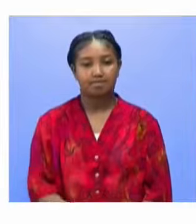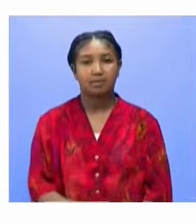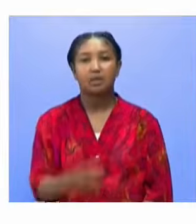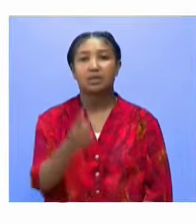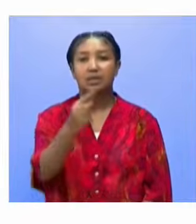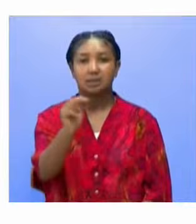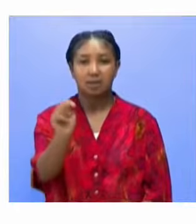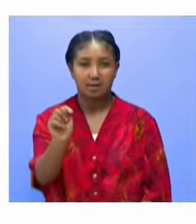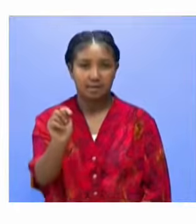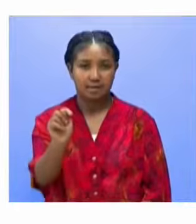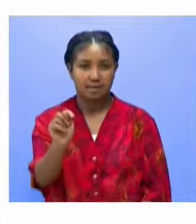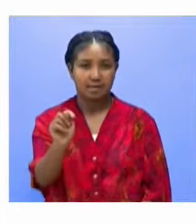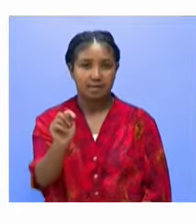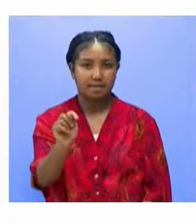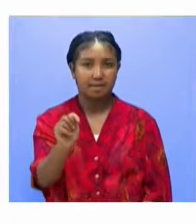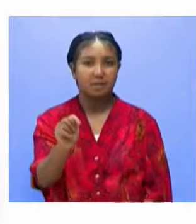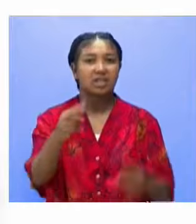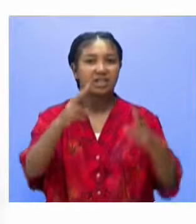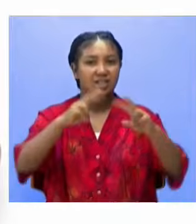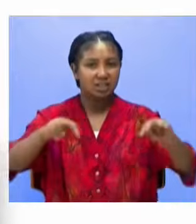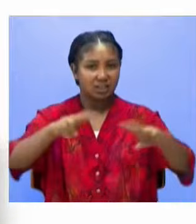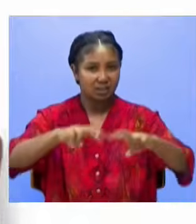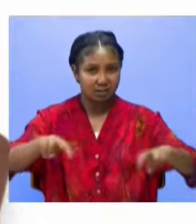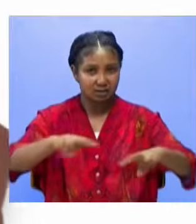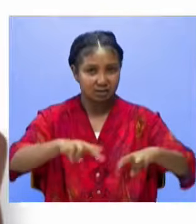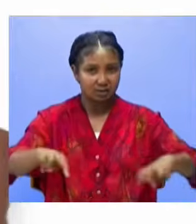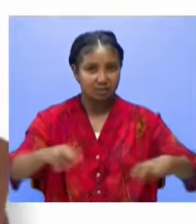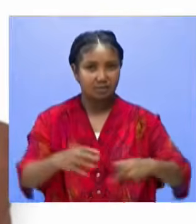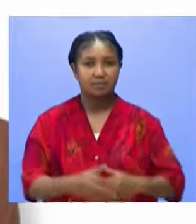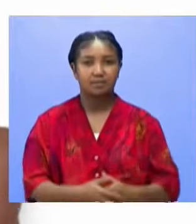the research